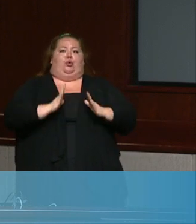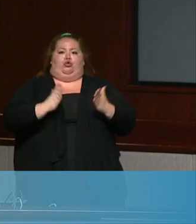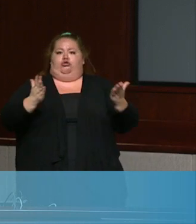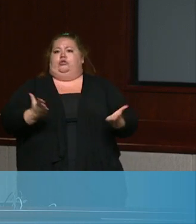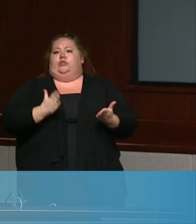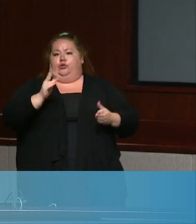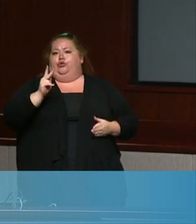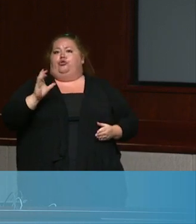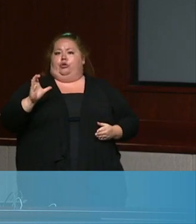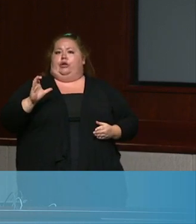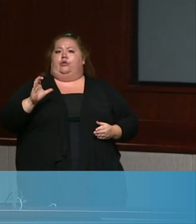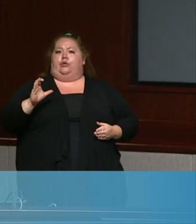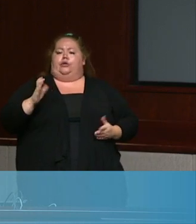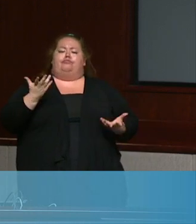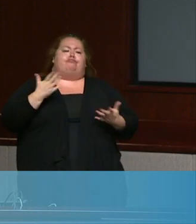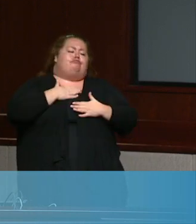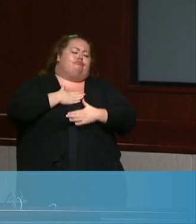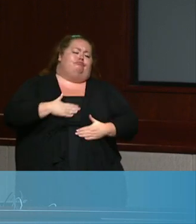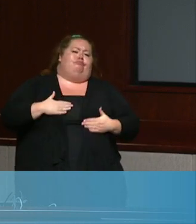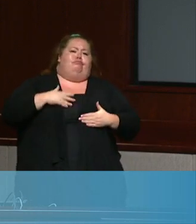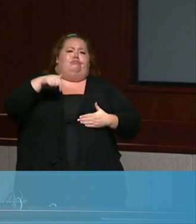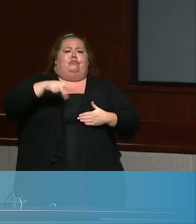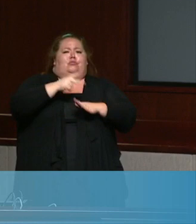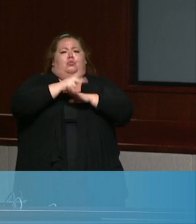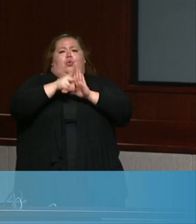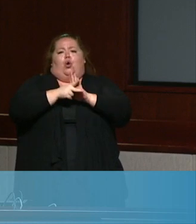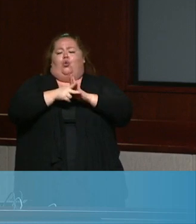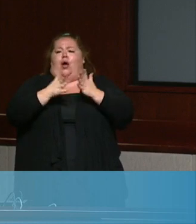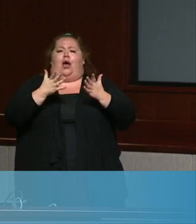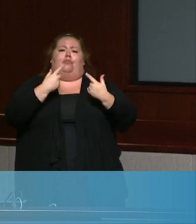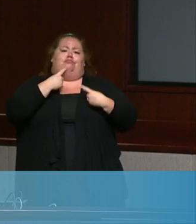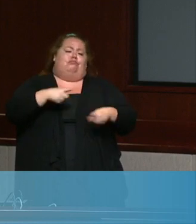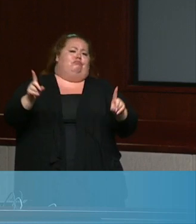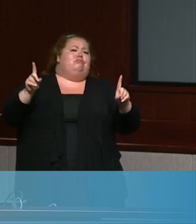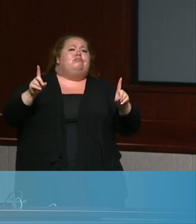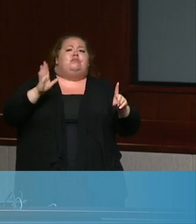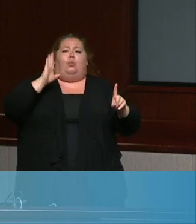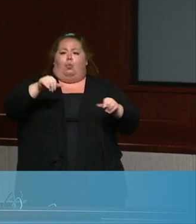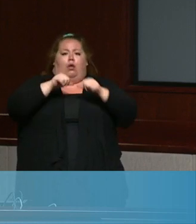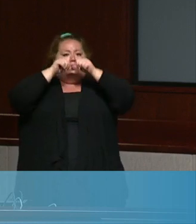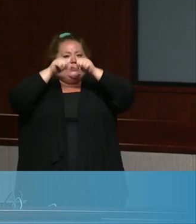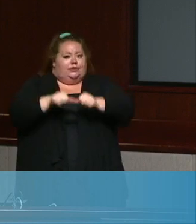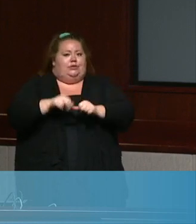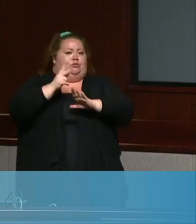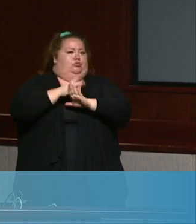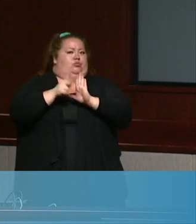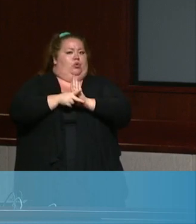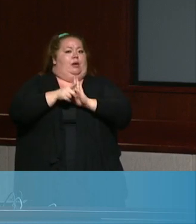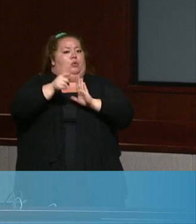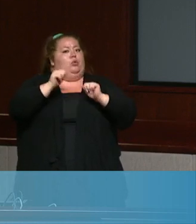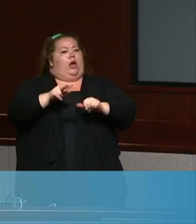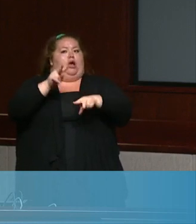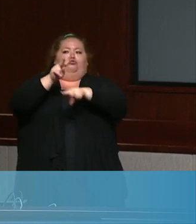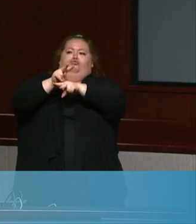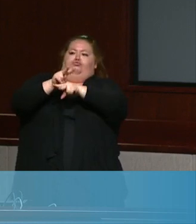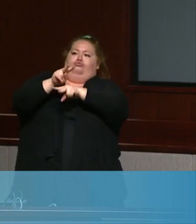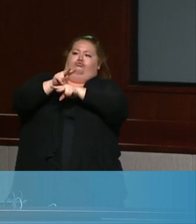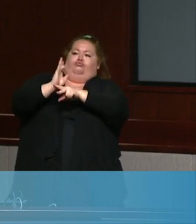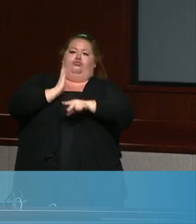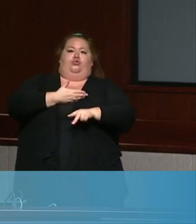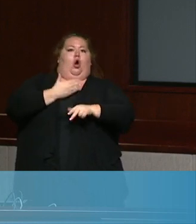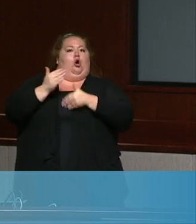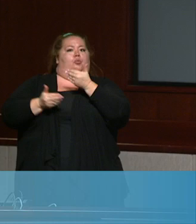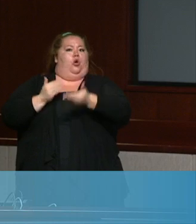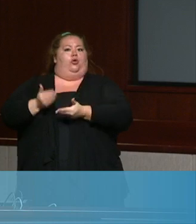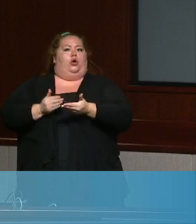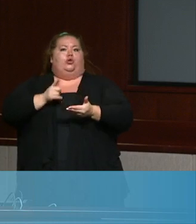with this program. This program will continue to be ongoing, and you can track our progress. You can track who is